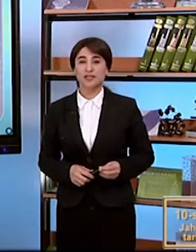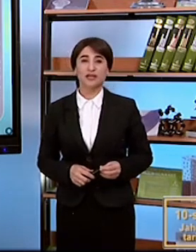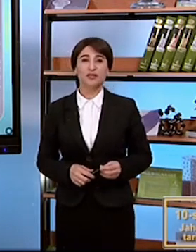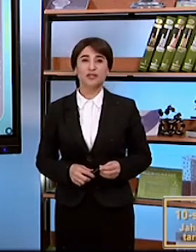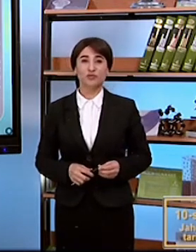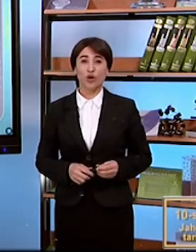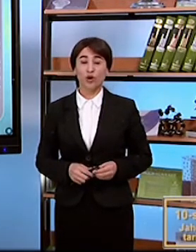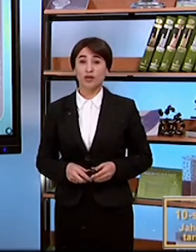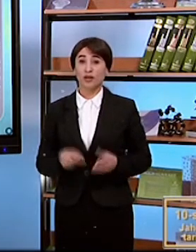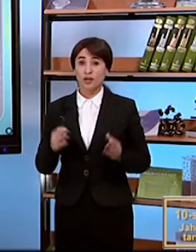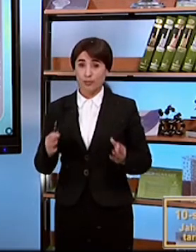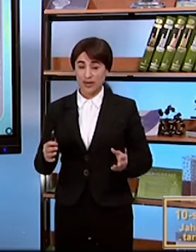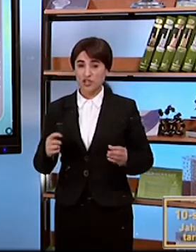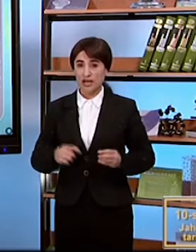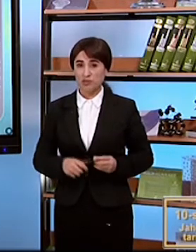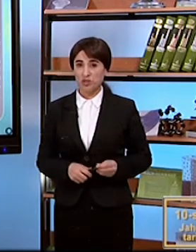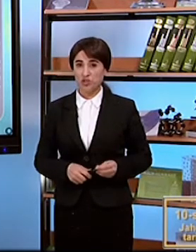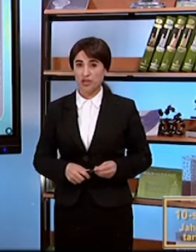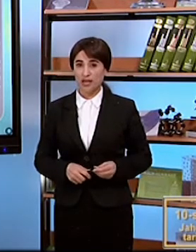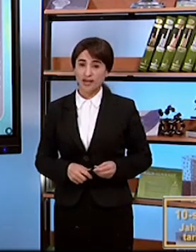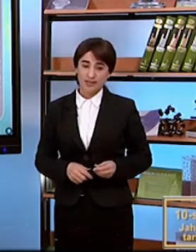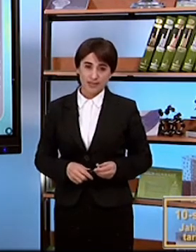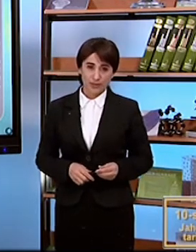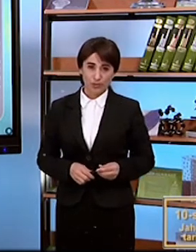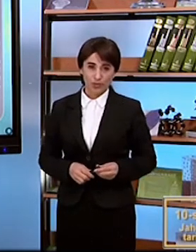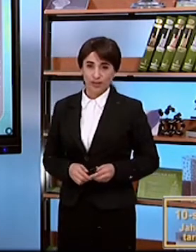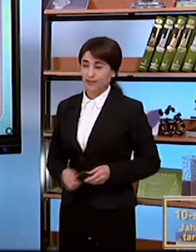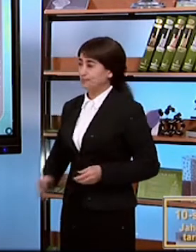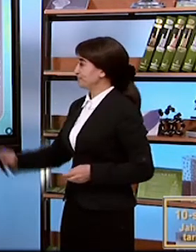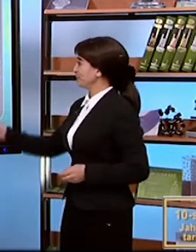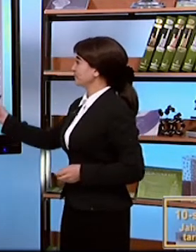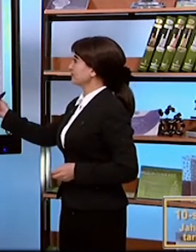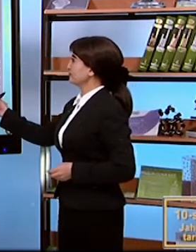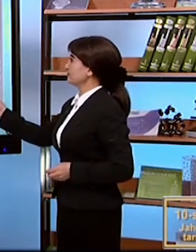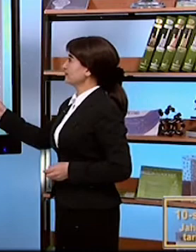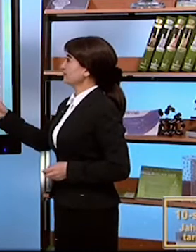bilan Sovet ittifoqi parchalanib ketishiga sabab bo'ldi.